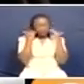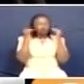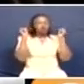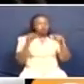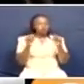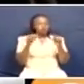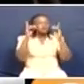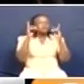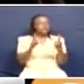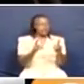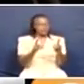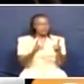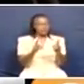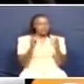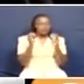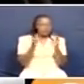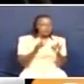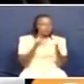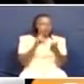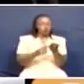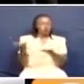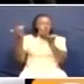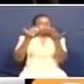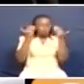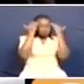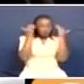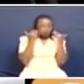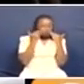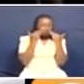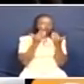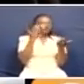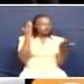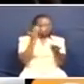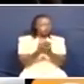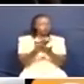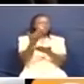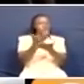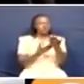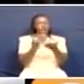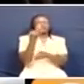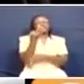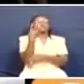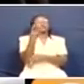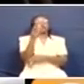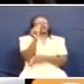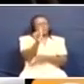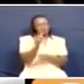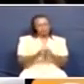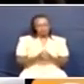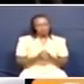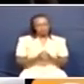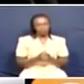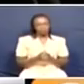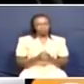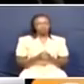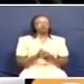determine whether what has been brought to court were indeed the form 34A,